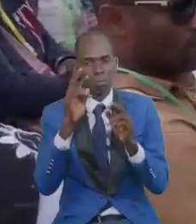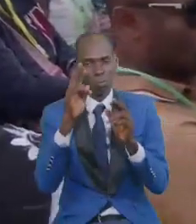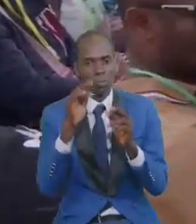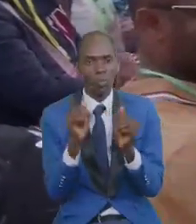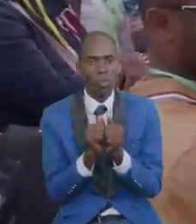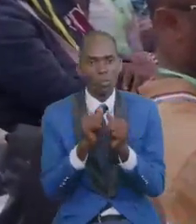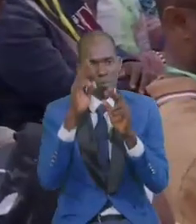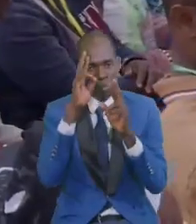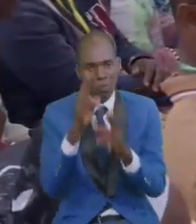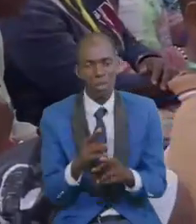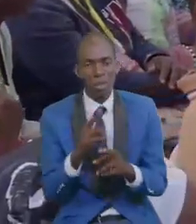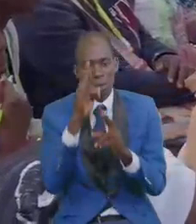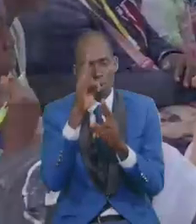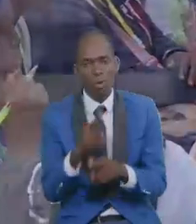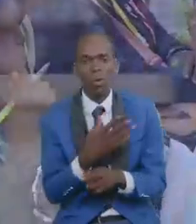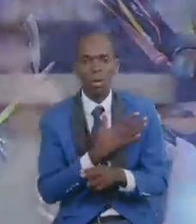fear.